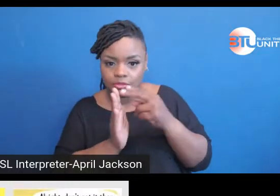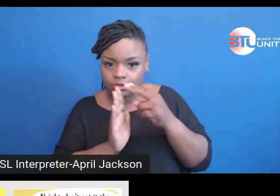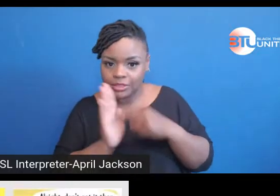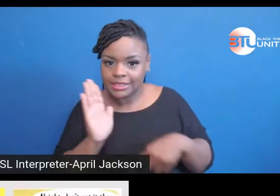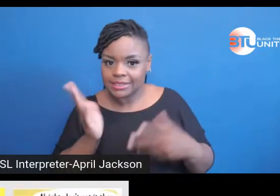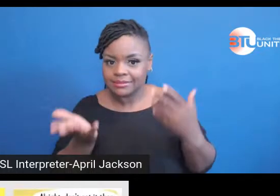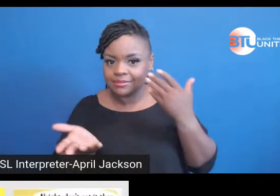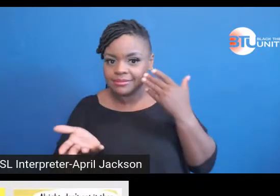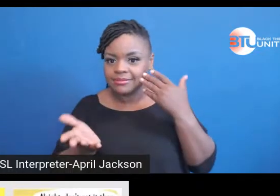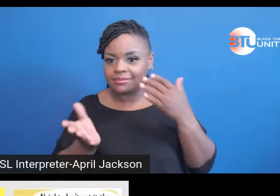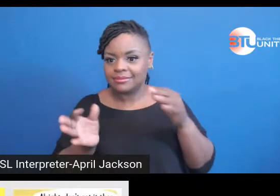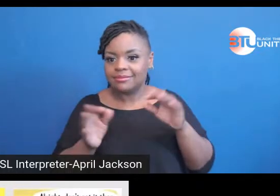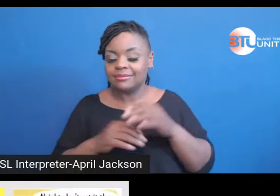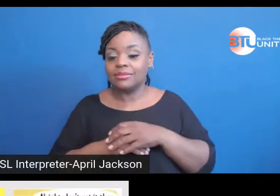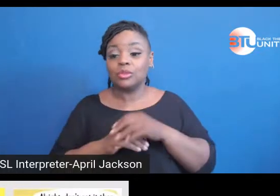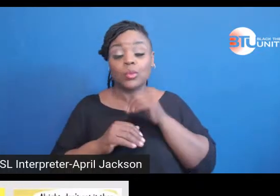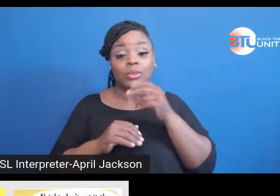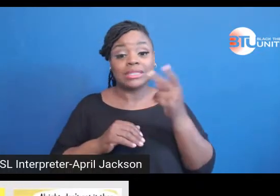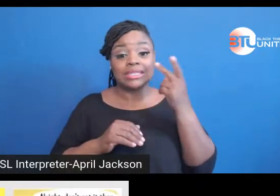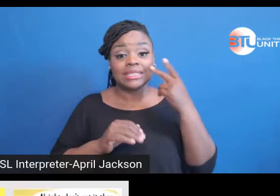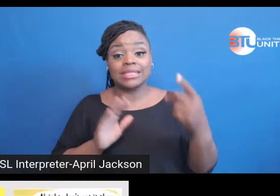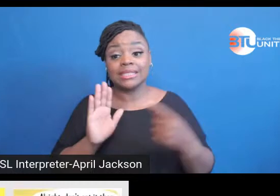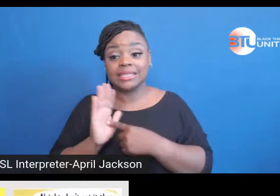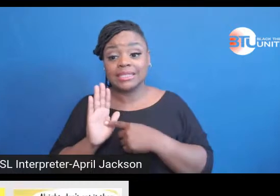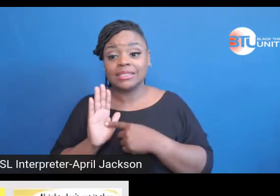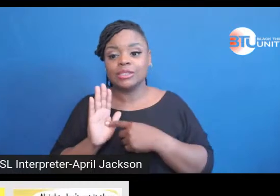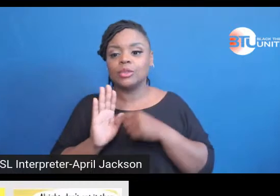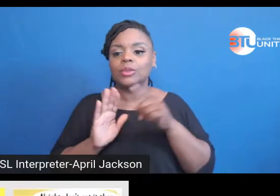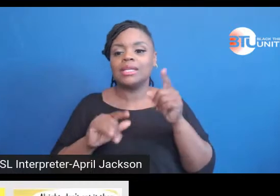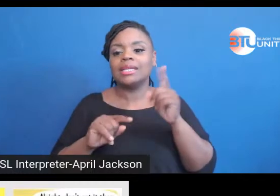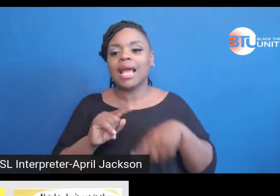it or can't get cast in it, create it.